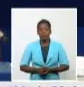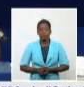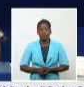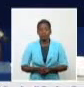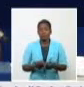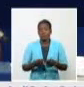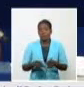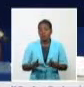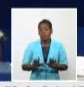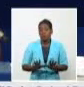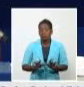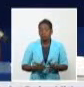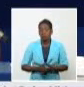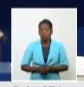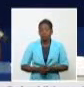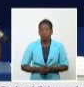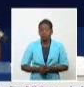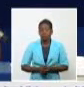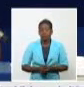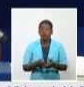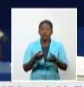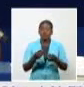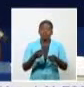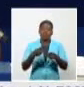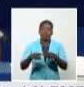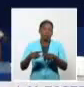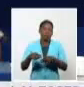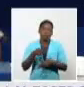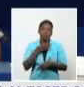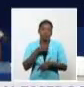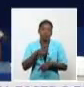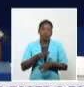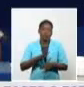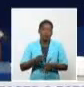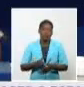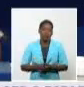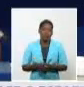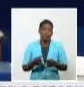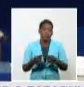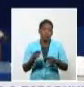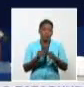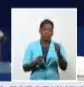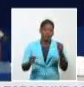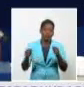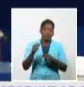There are many examples, but I think that in the